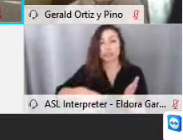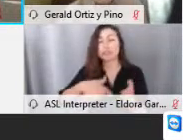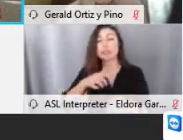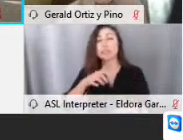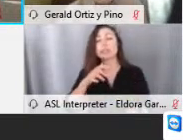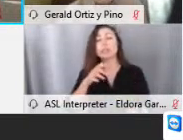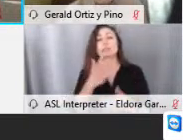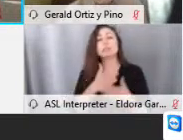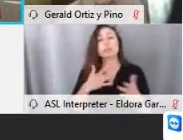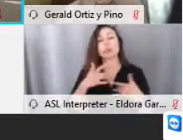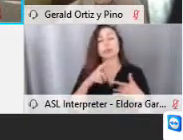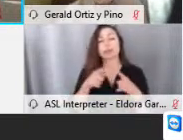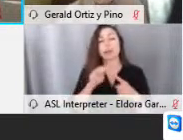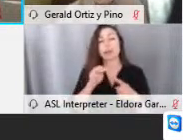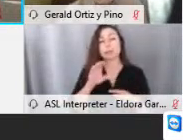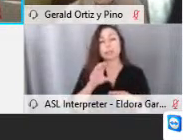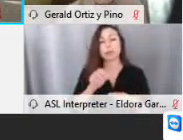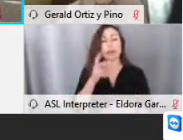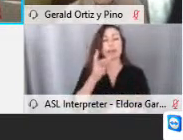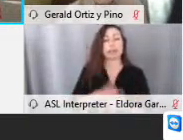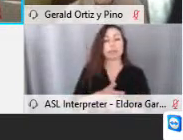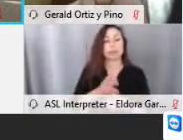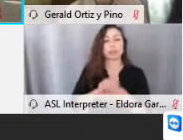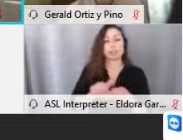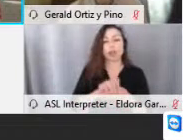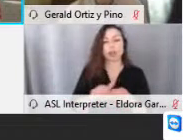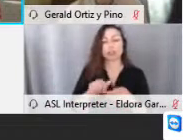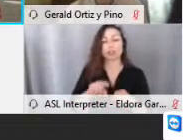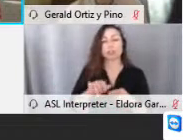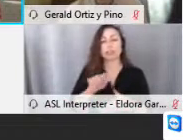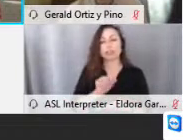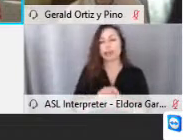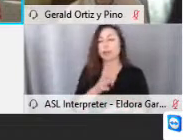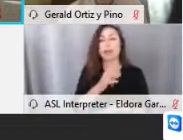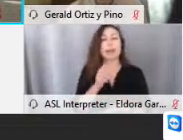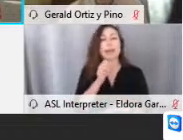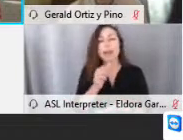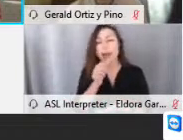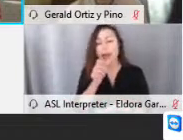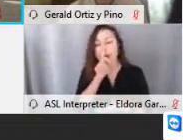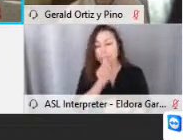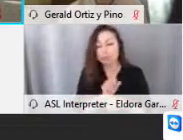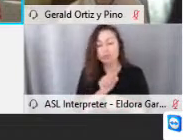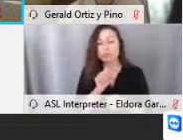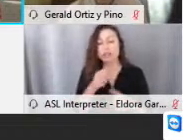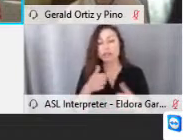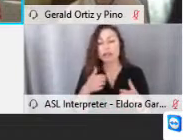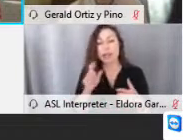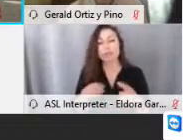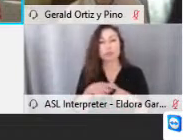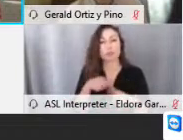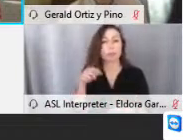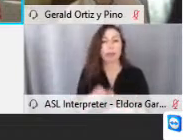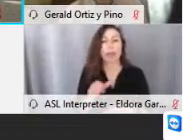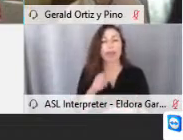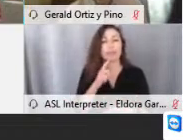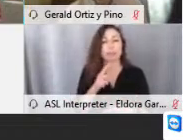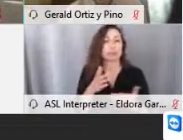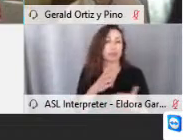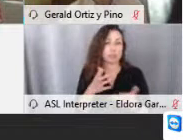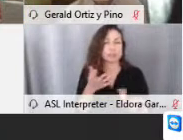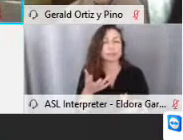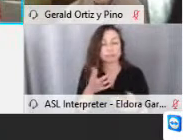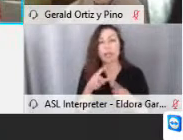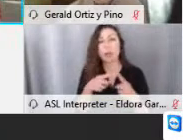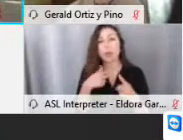about the MCOs keeping those dollars during that time and not actually having to pay for services. So